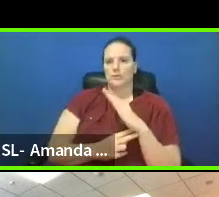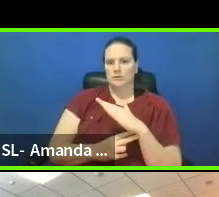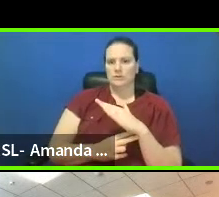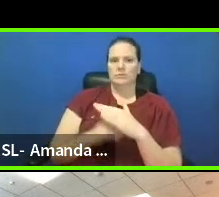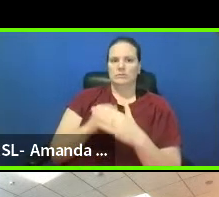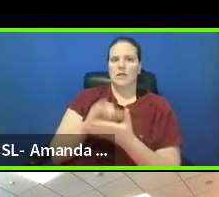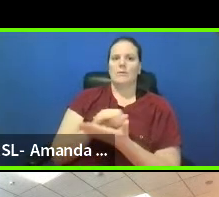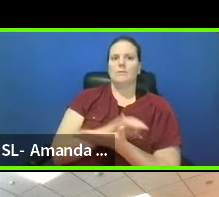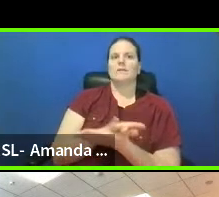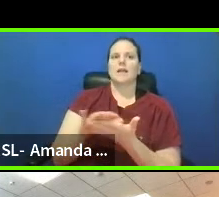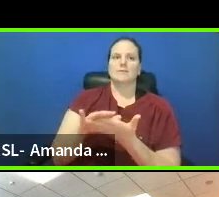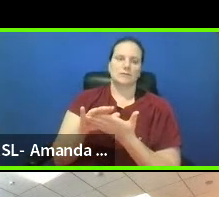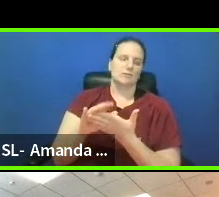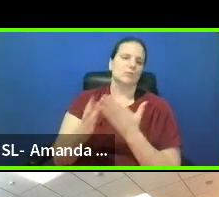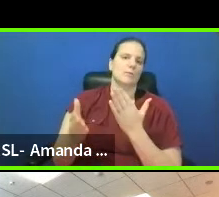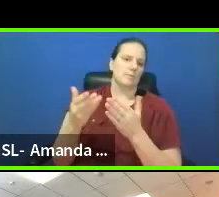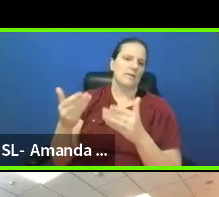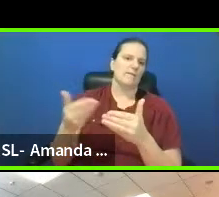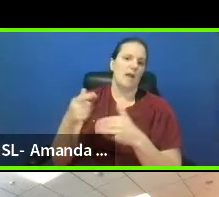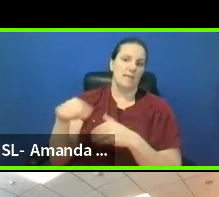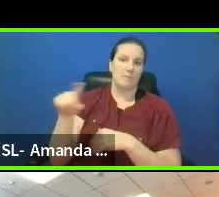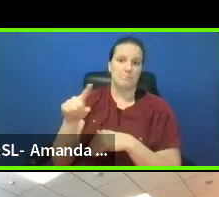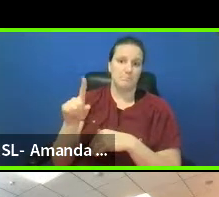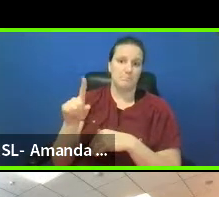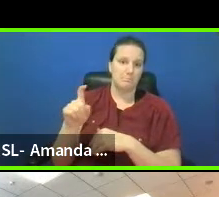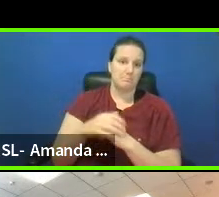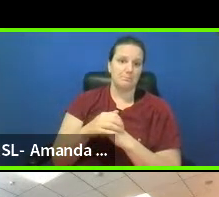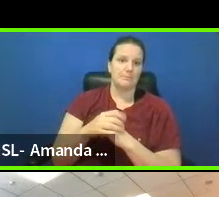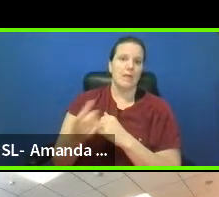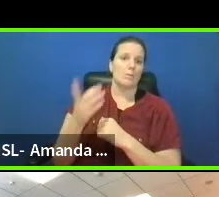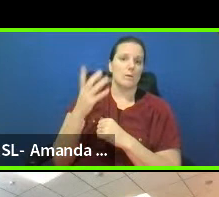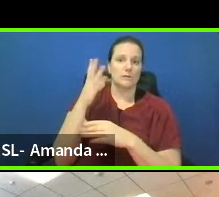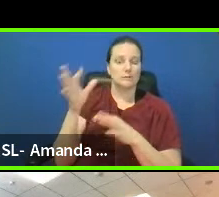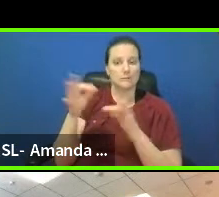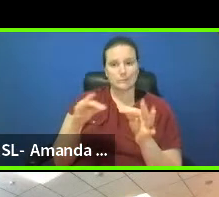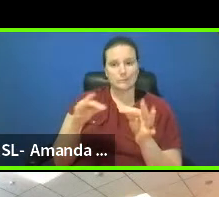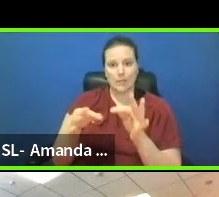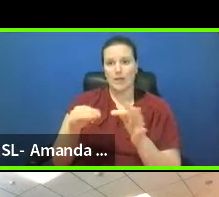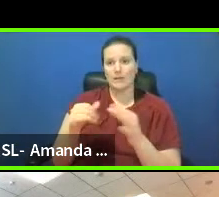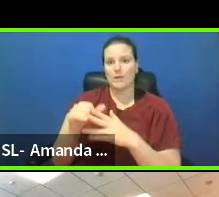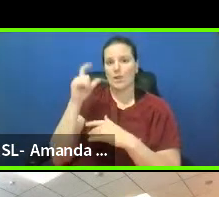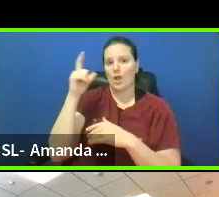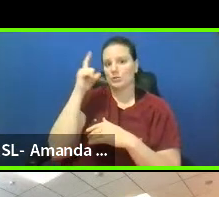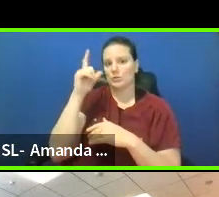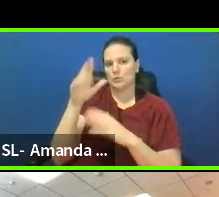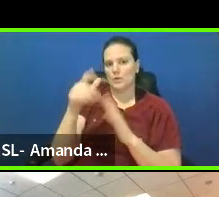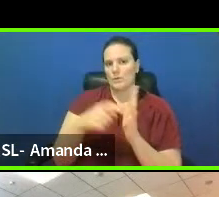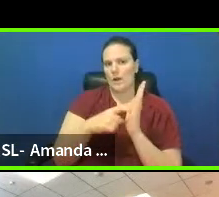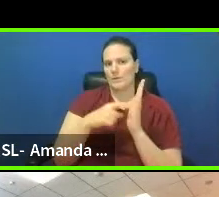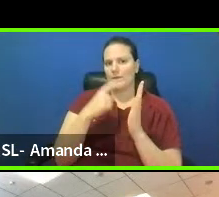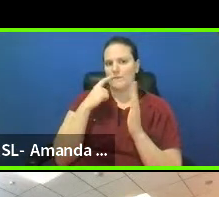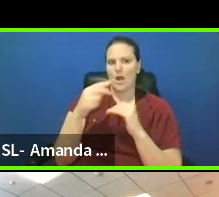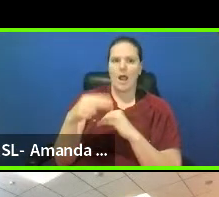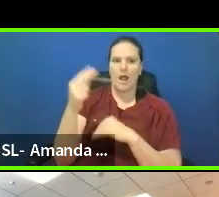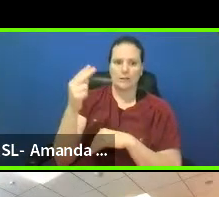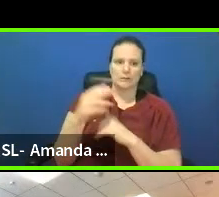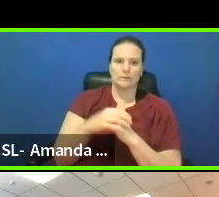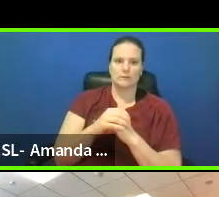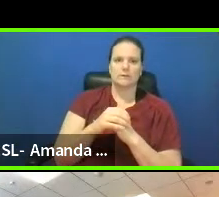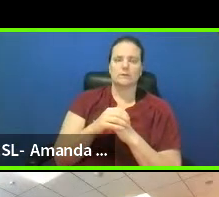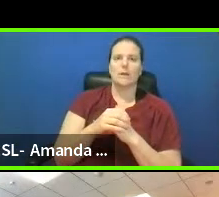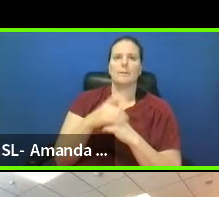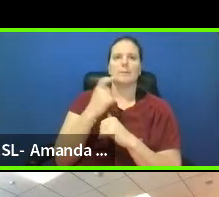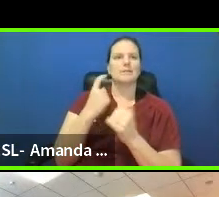it would be nice to maybe invite them, that they'll explain the logic of the requirements for the height,